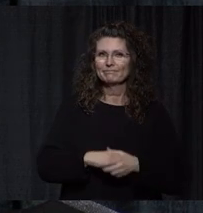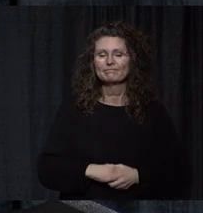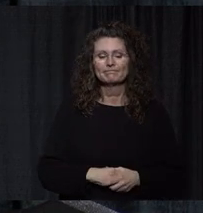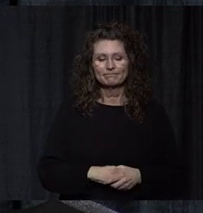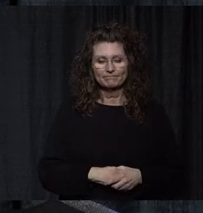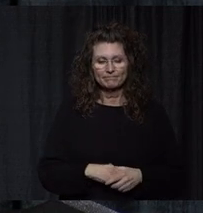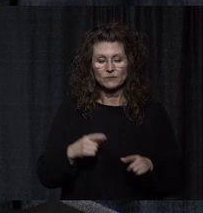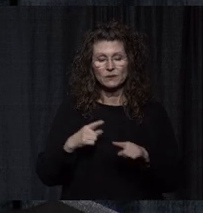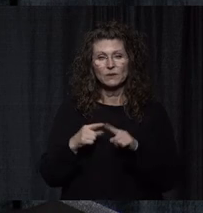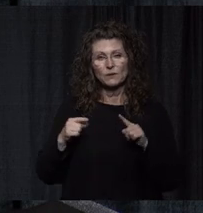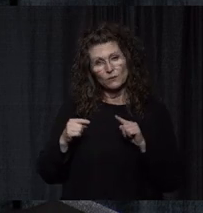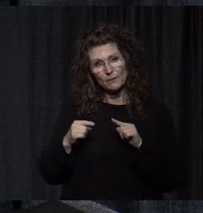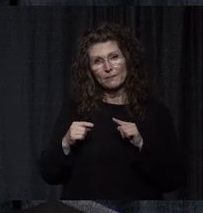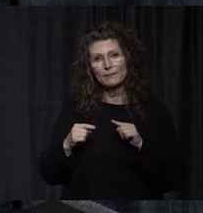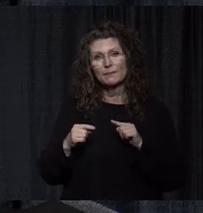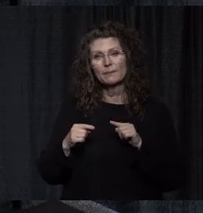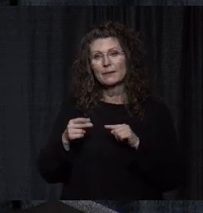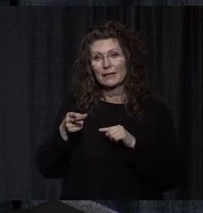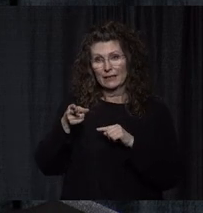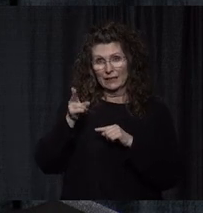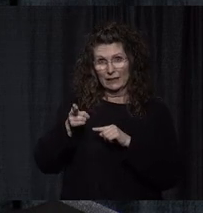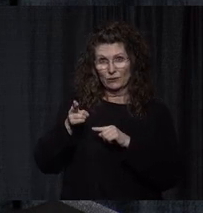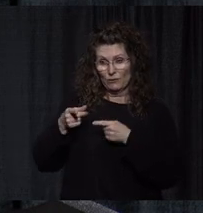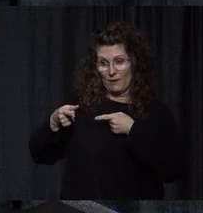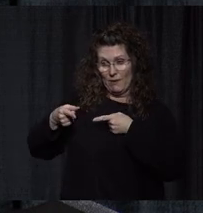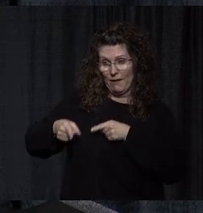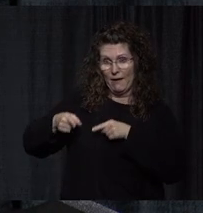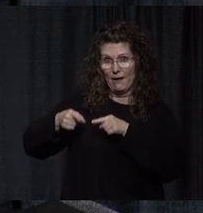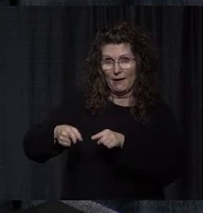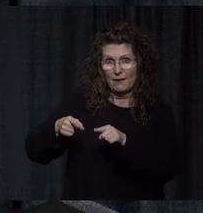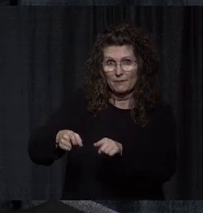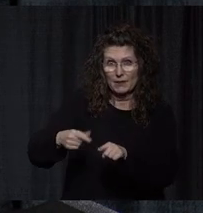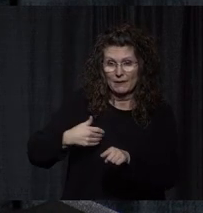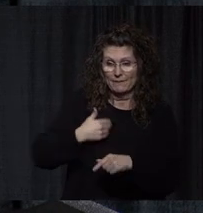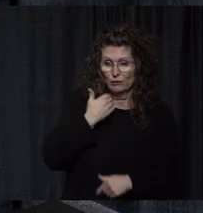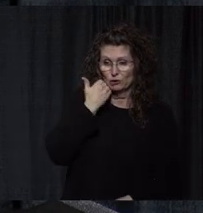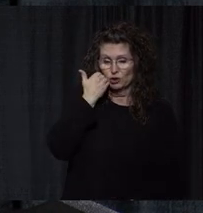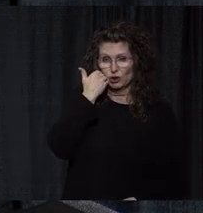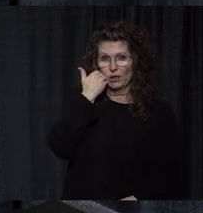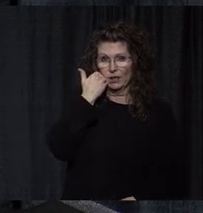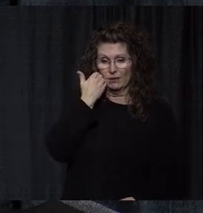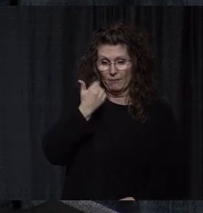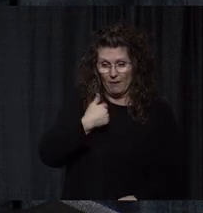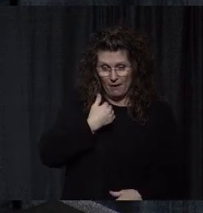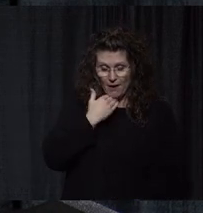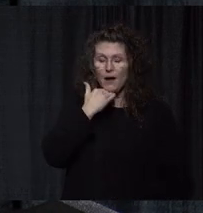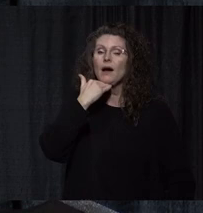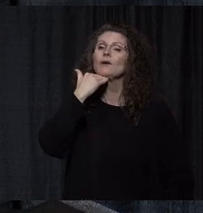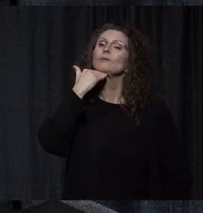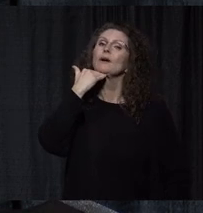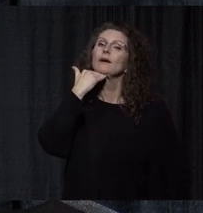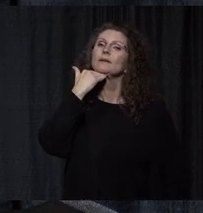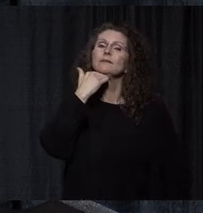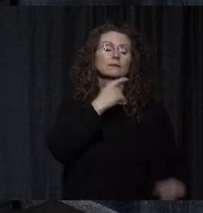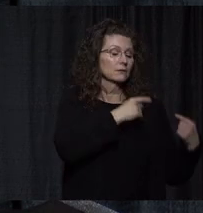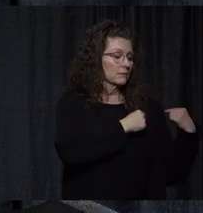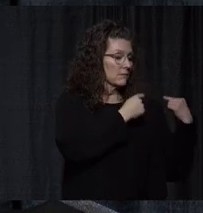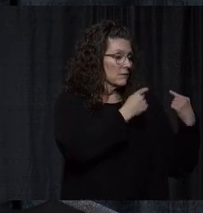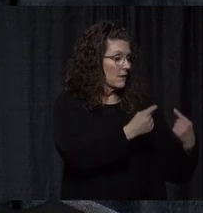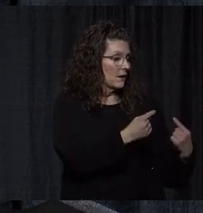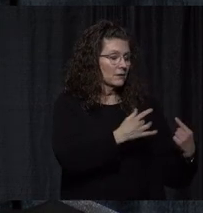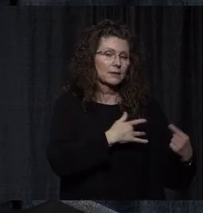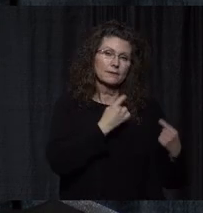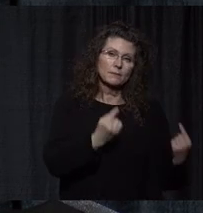the huts of history's shame, I rise. Up from a past that's rooted in pain,